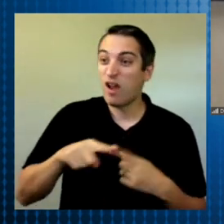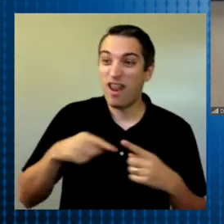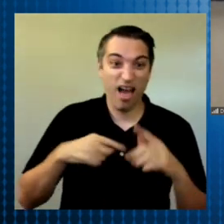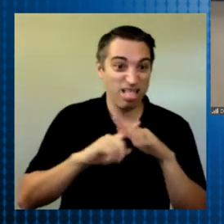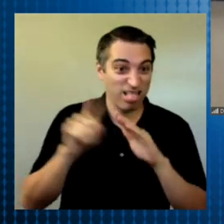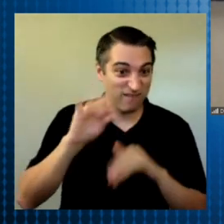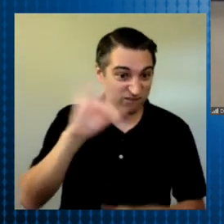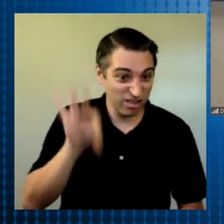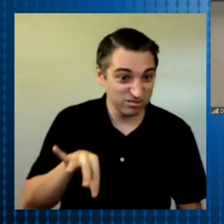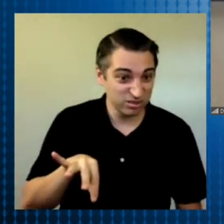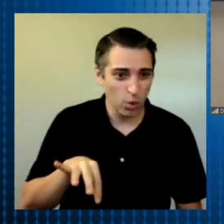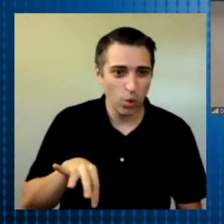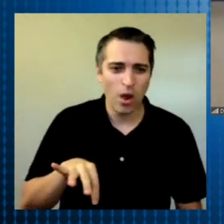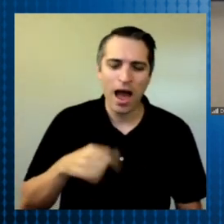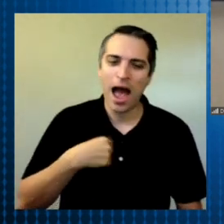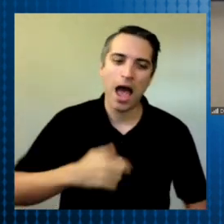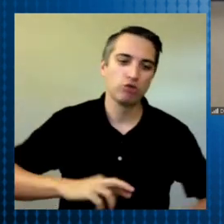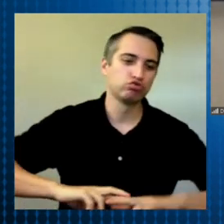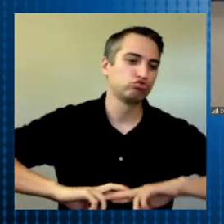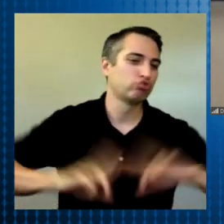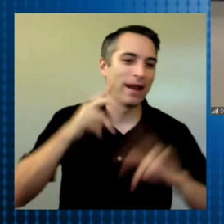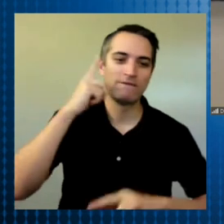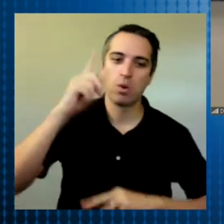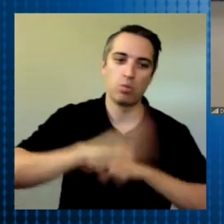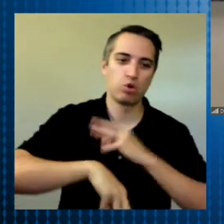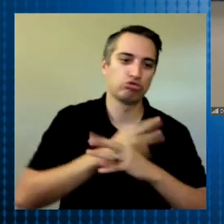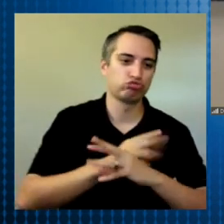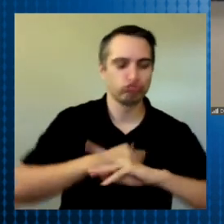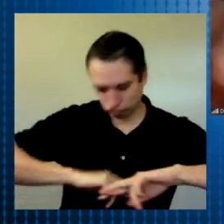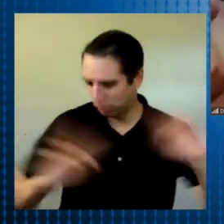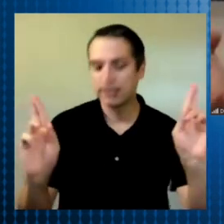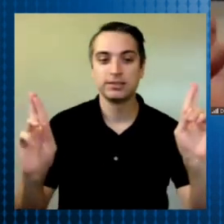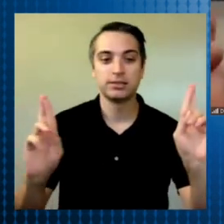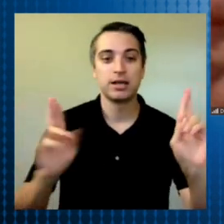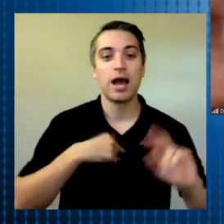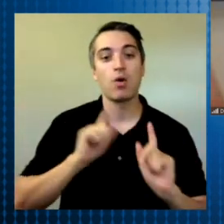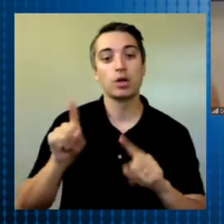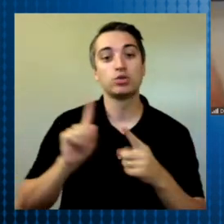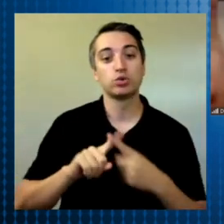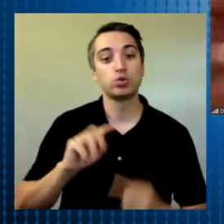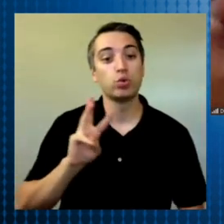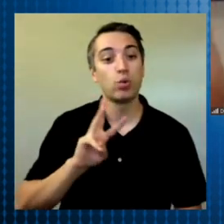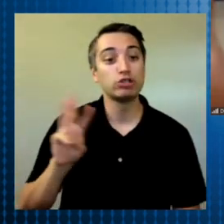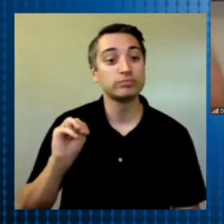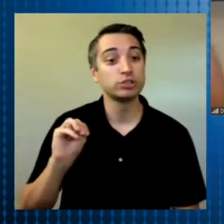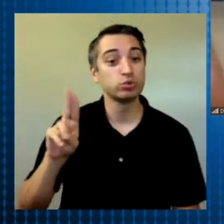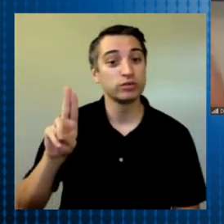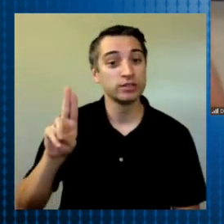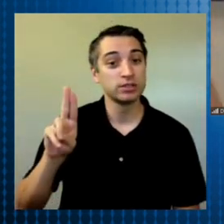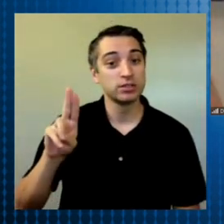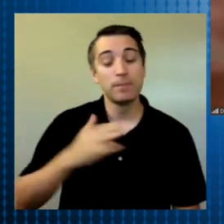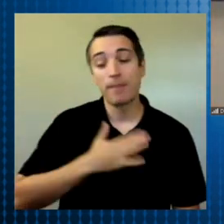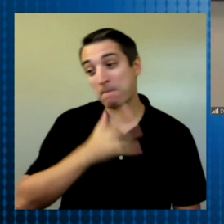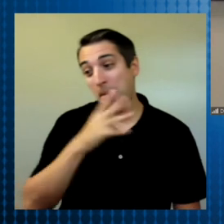was ready for the world. I go to Western Michigan. Unfortunately, didn't have any money. My mom and daddy, you know, did the best they